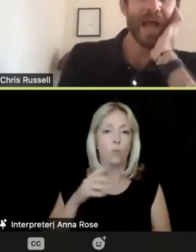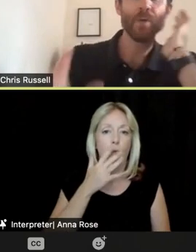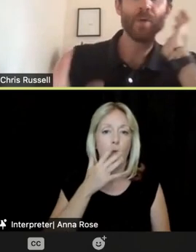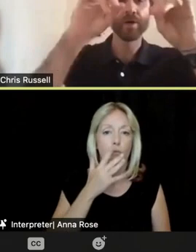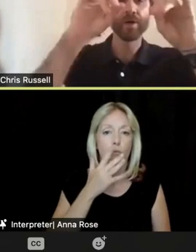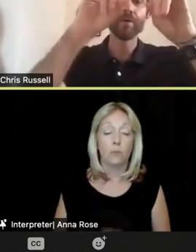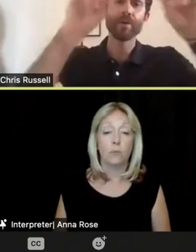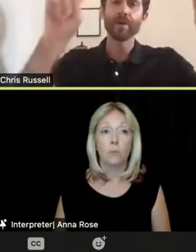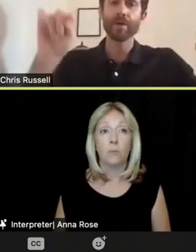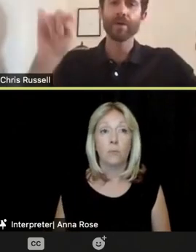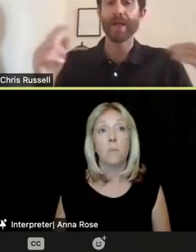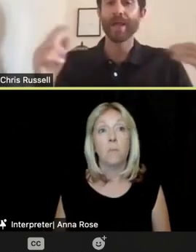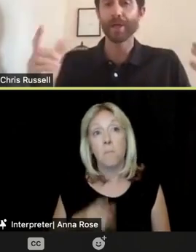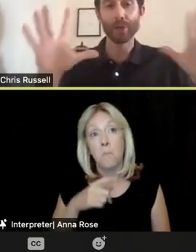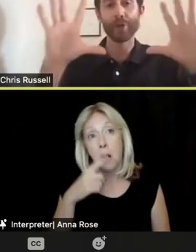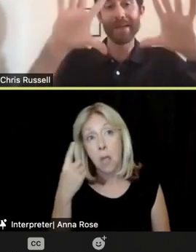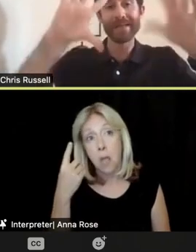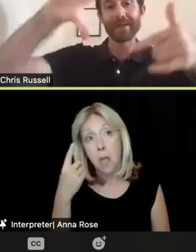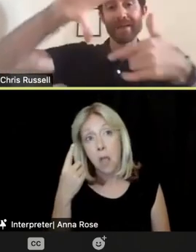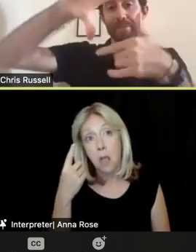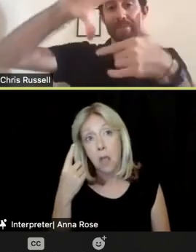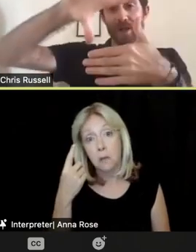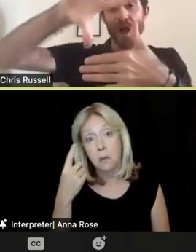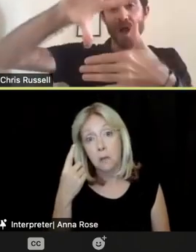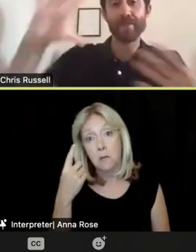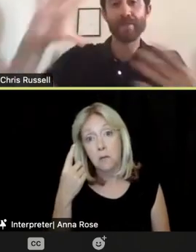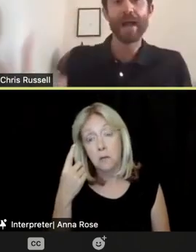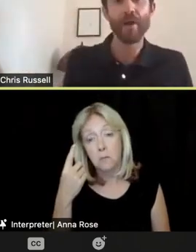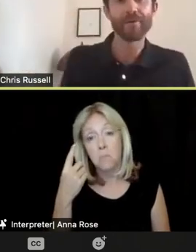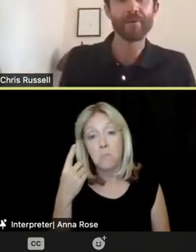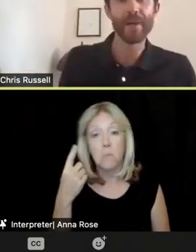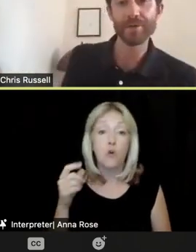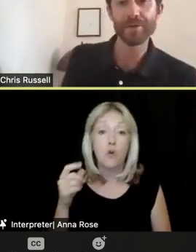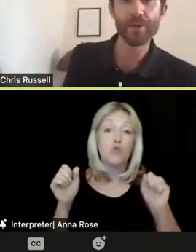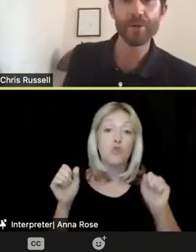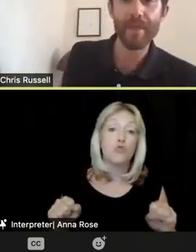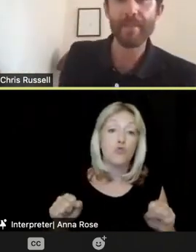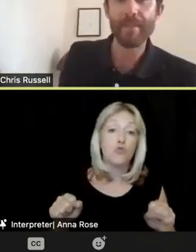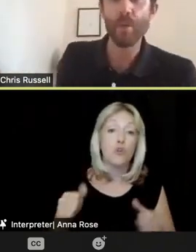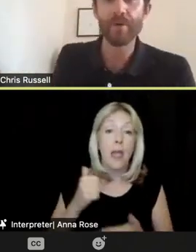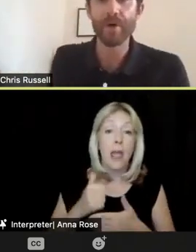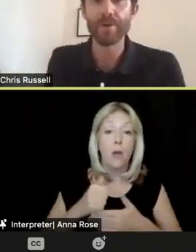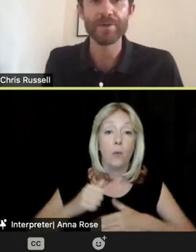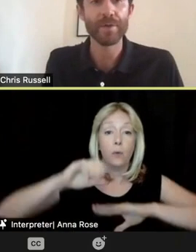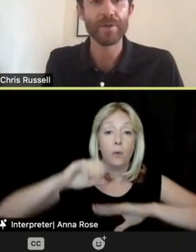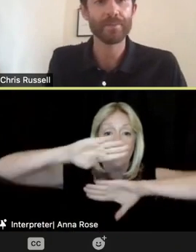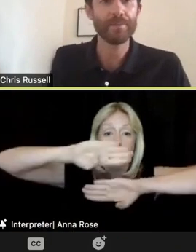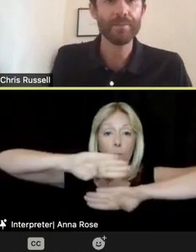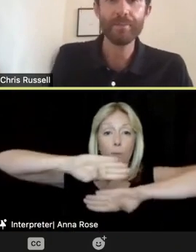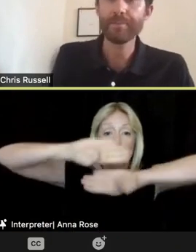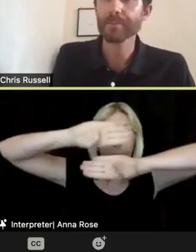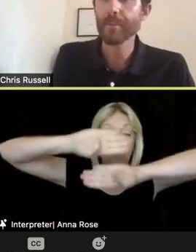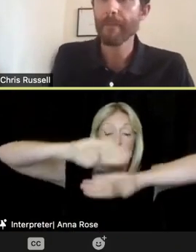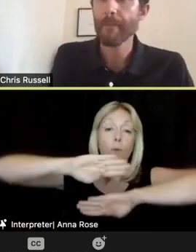You could have a black window or like an occluder basically that blocks off the background information too, and that might work for another